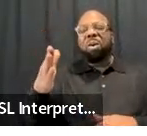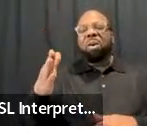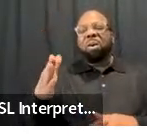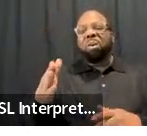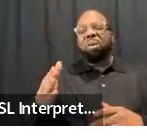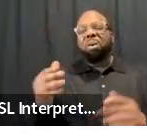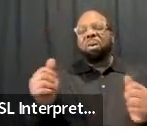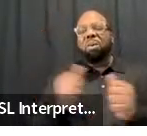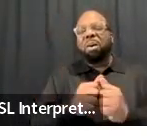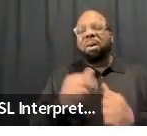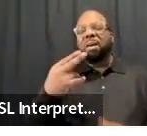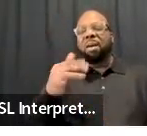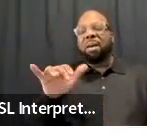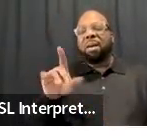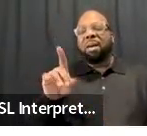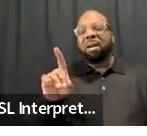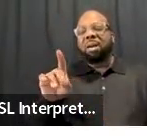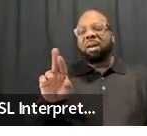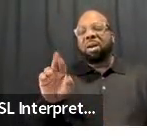will require